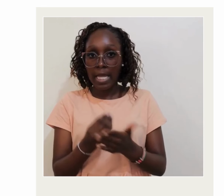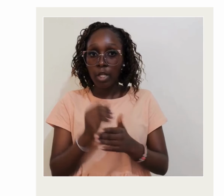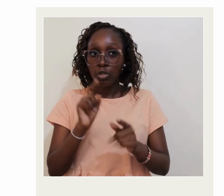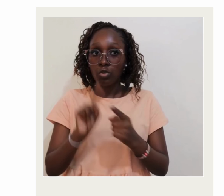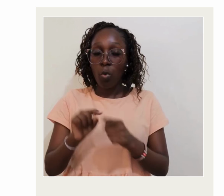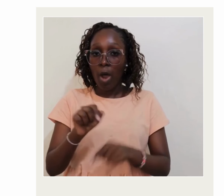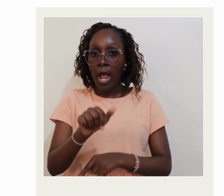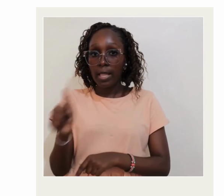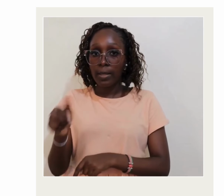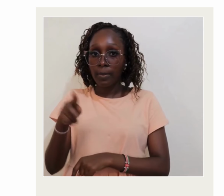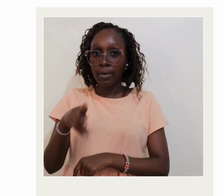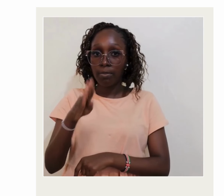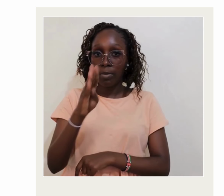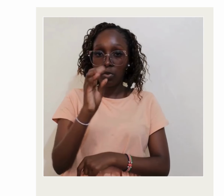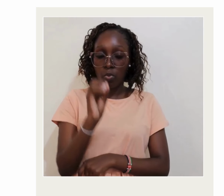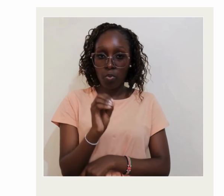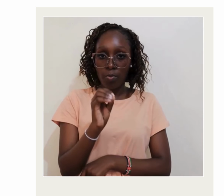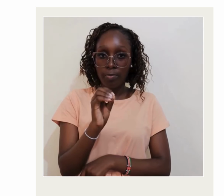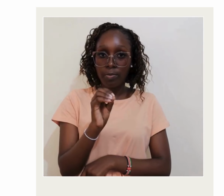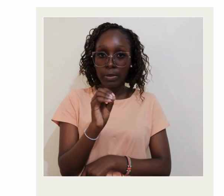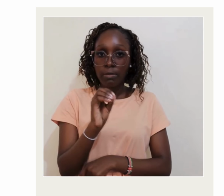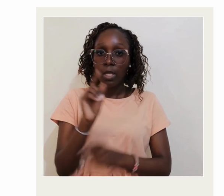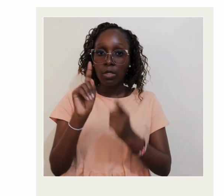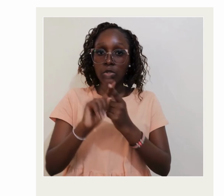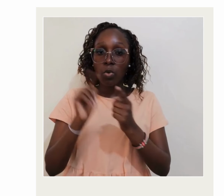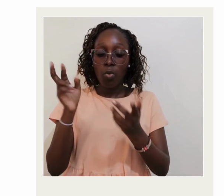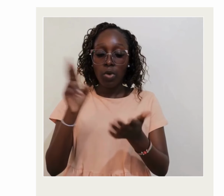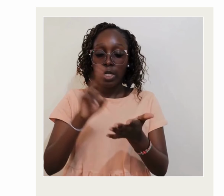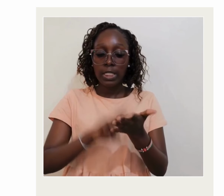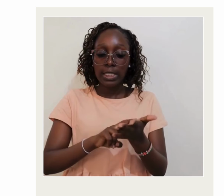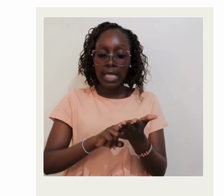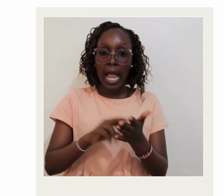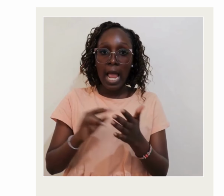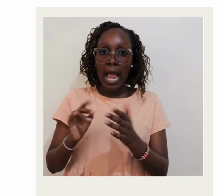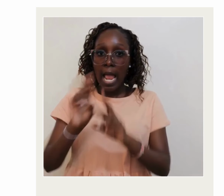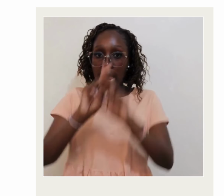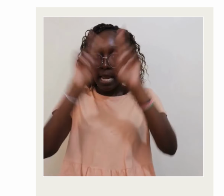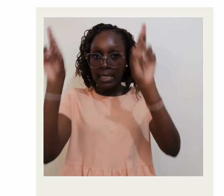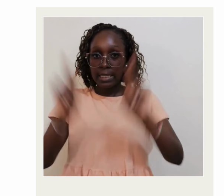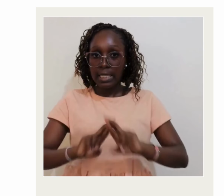procedures, including asset distribution to a similar PBO.